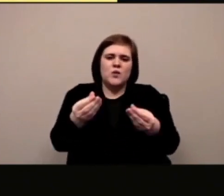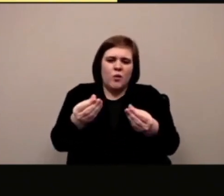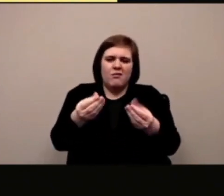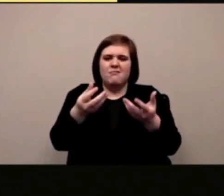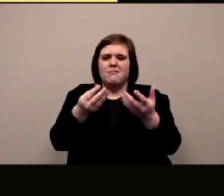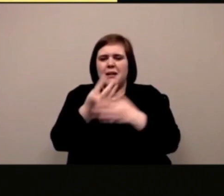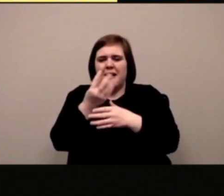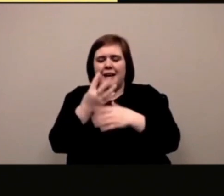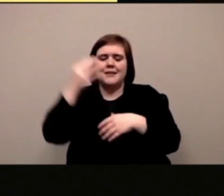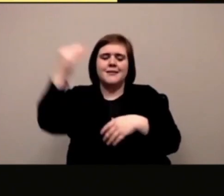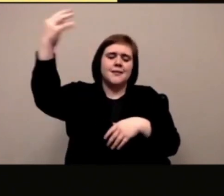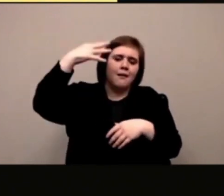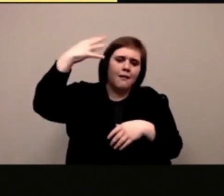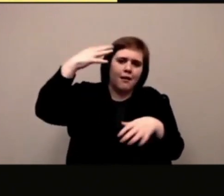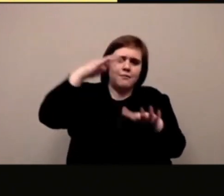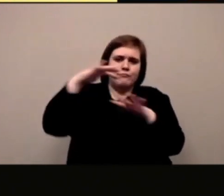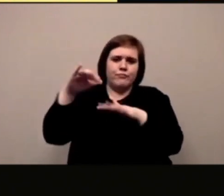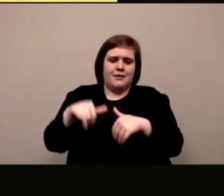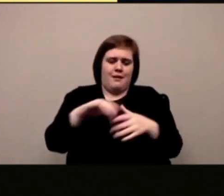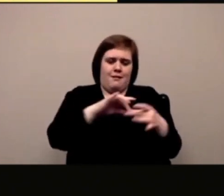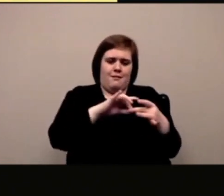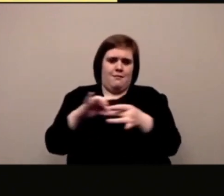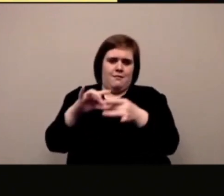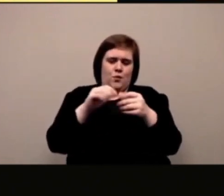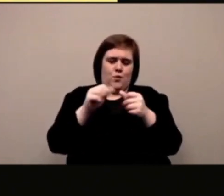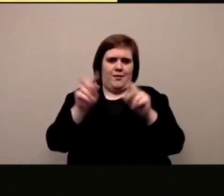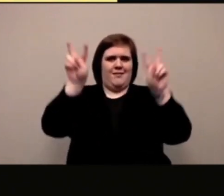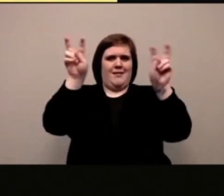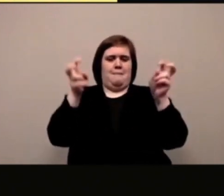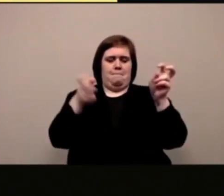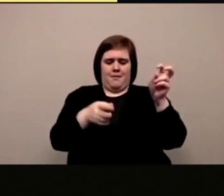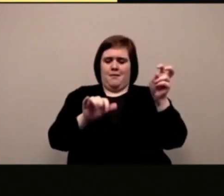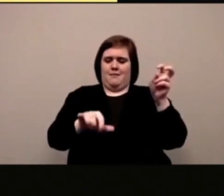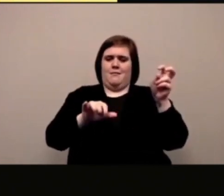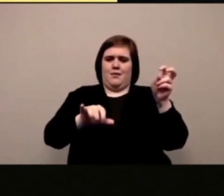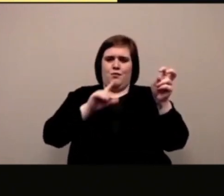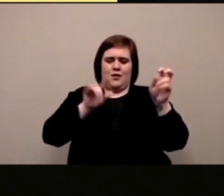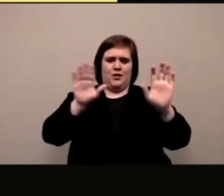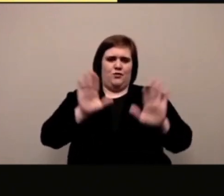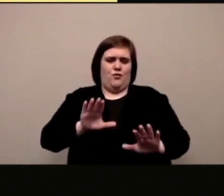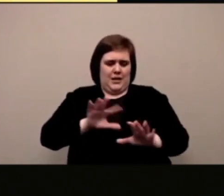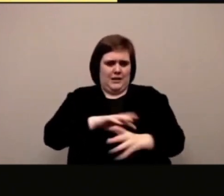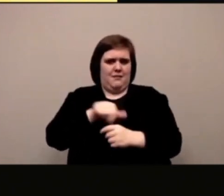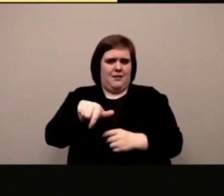in the sunshine. So this all is kind of tied together with the theme, which I think is such a great aspect of this project.